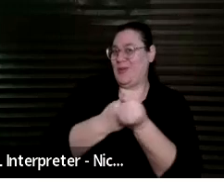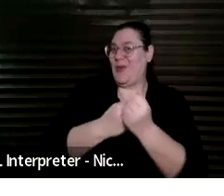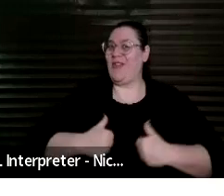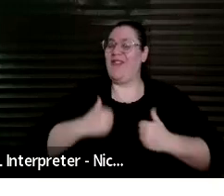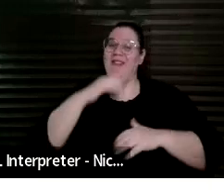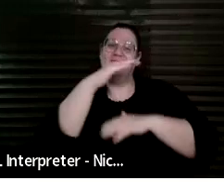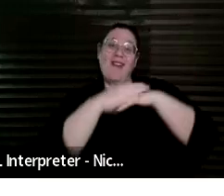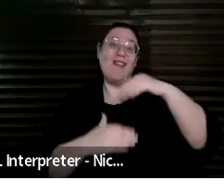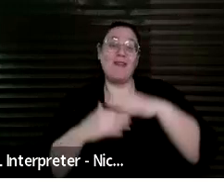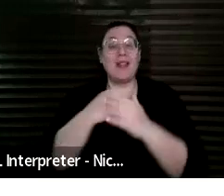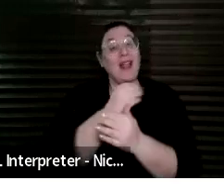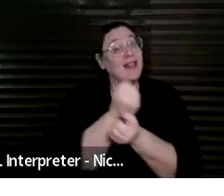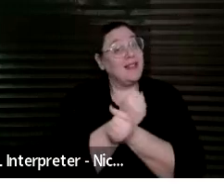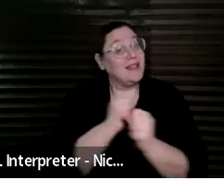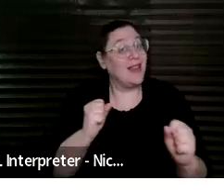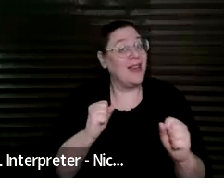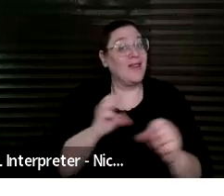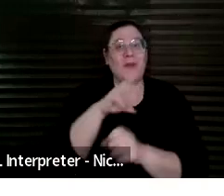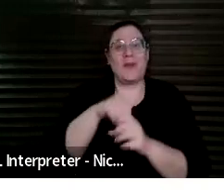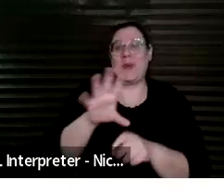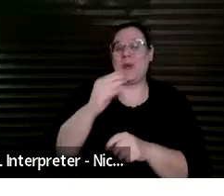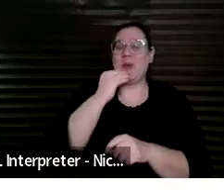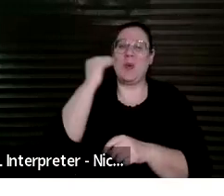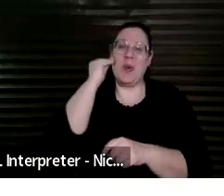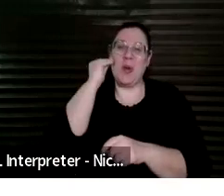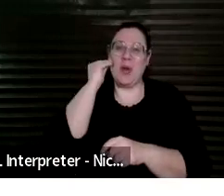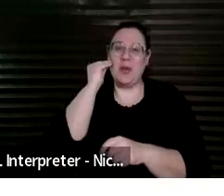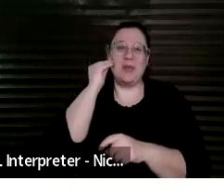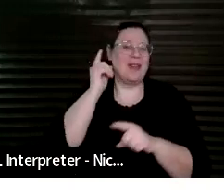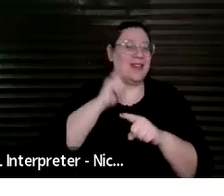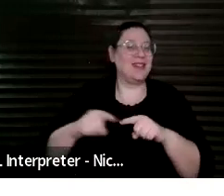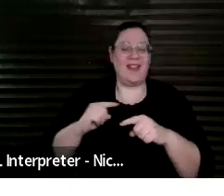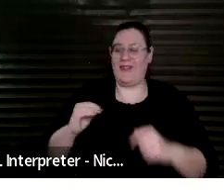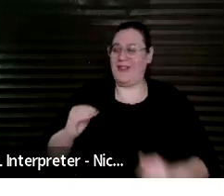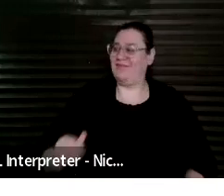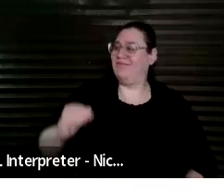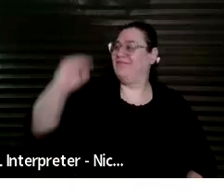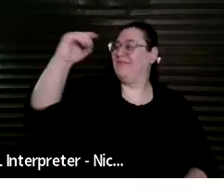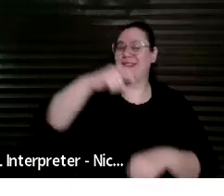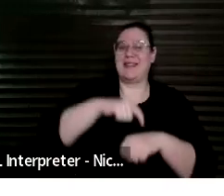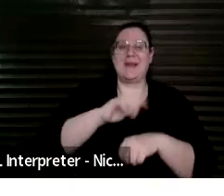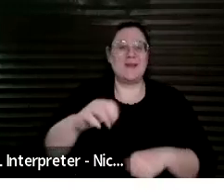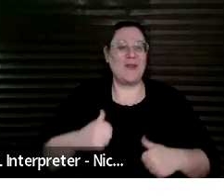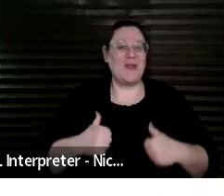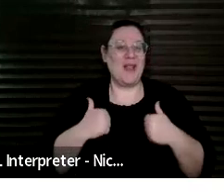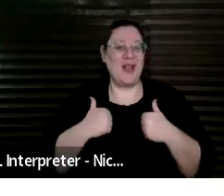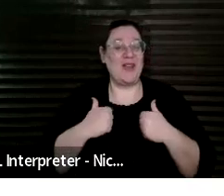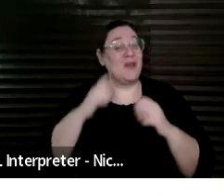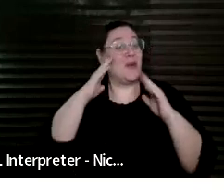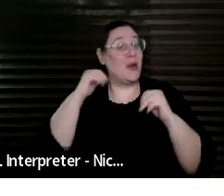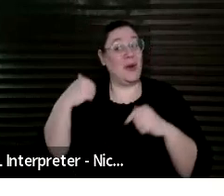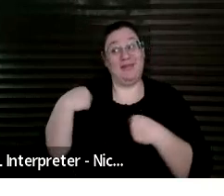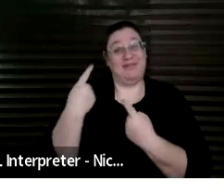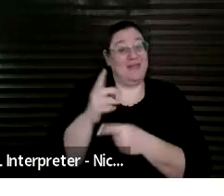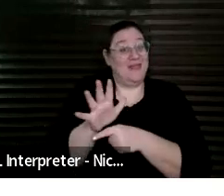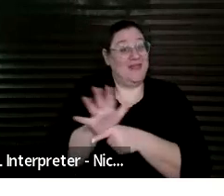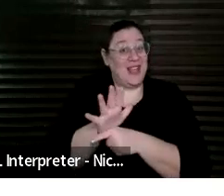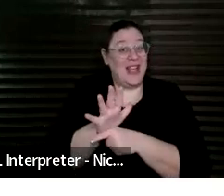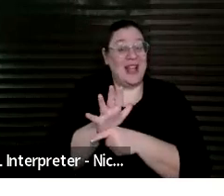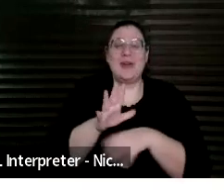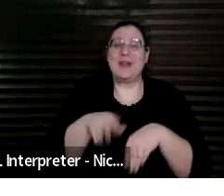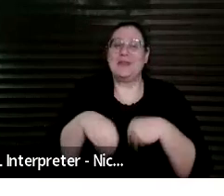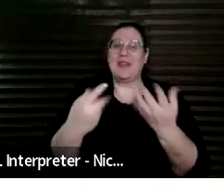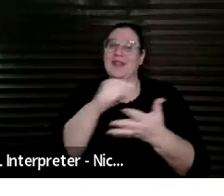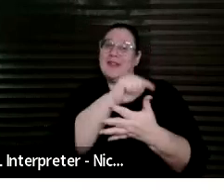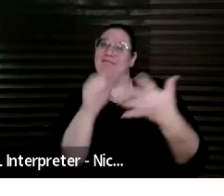stages and seasons of your life. We hope this video has provided you with some ideas about how home modification